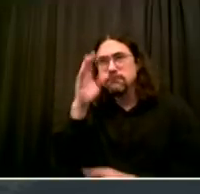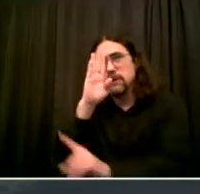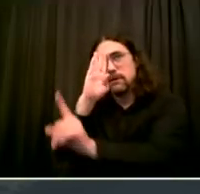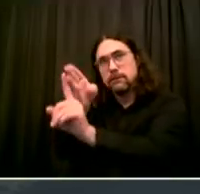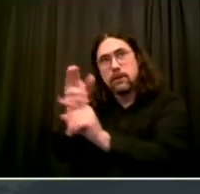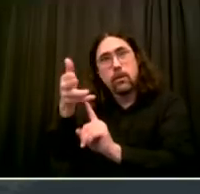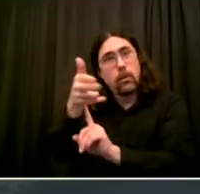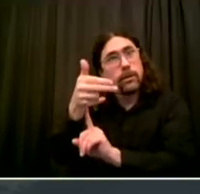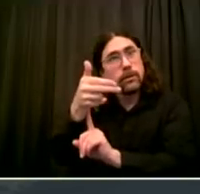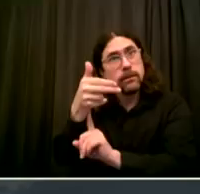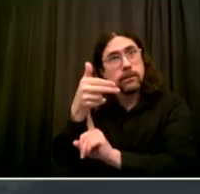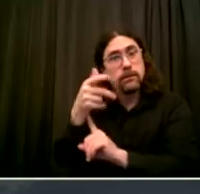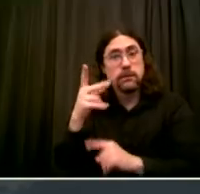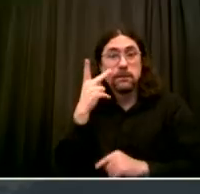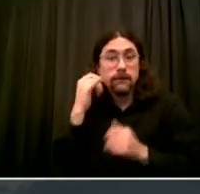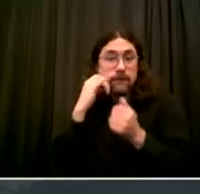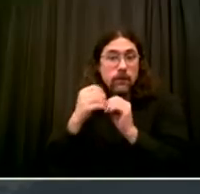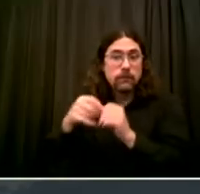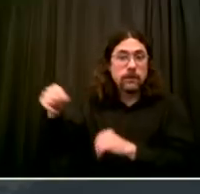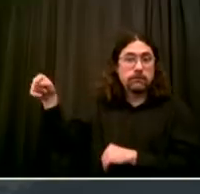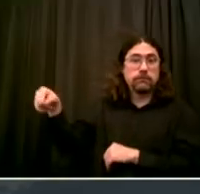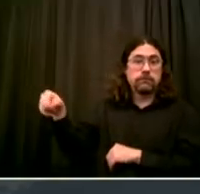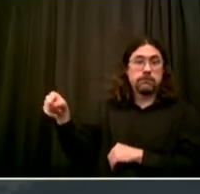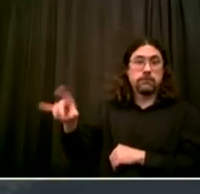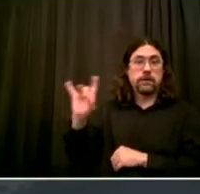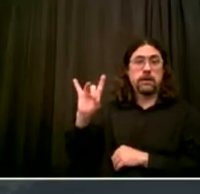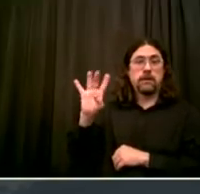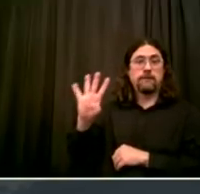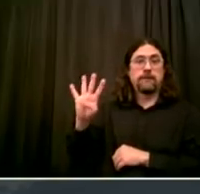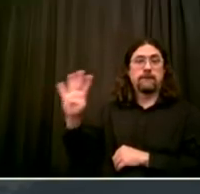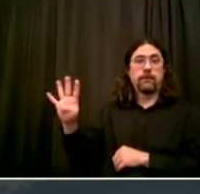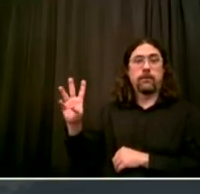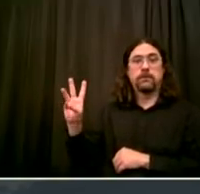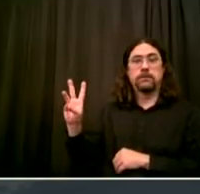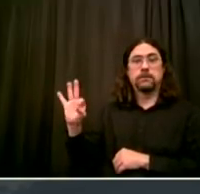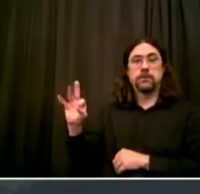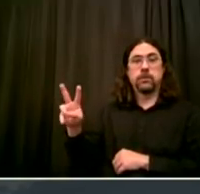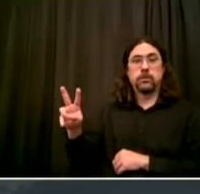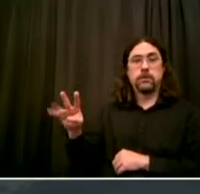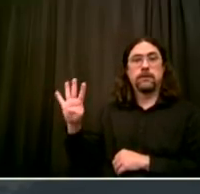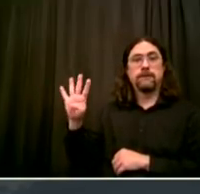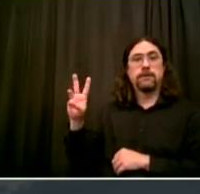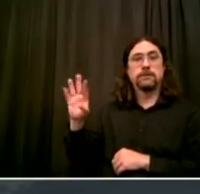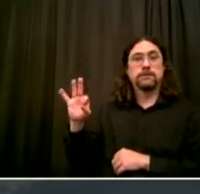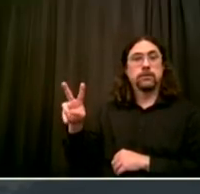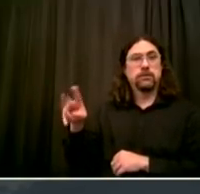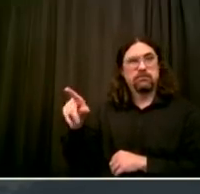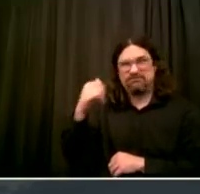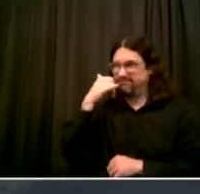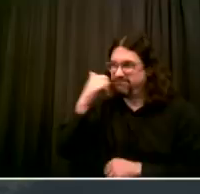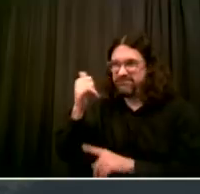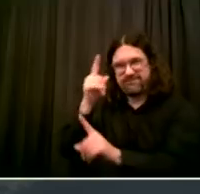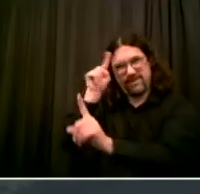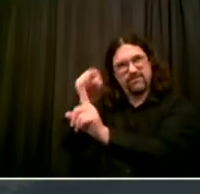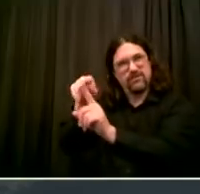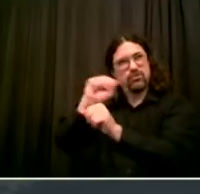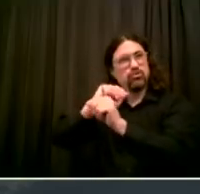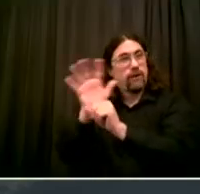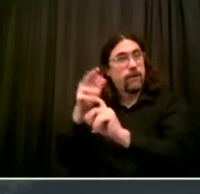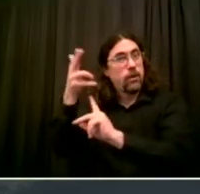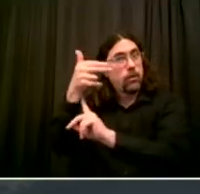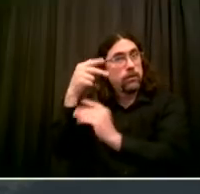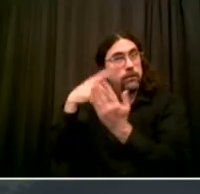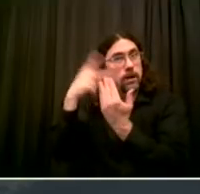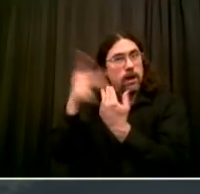844-692-4692. When you call that number, if you say, look, here's my situation at home, here are my symptoms, doctor